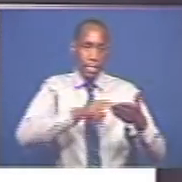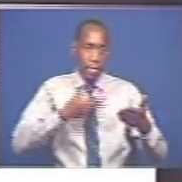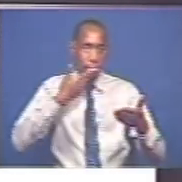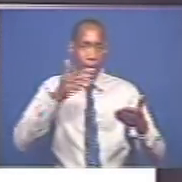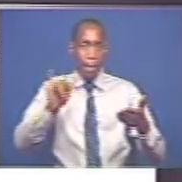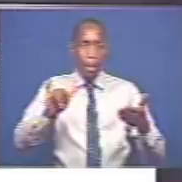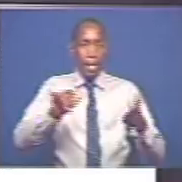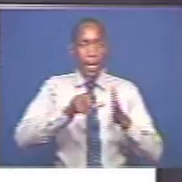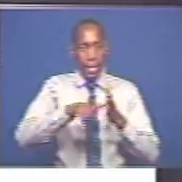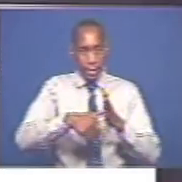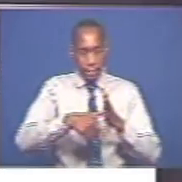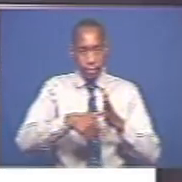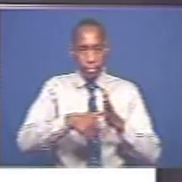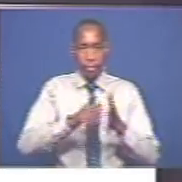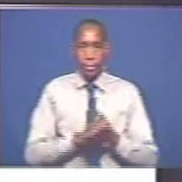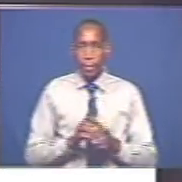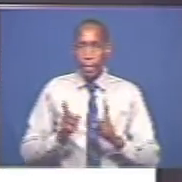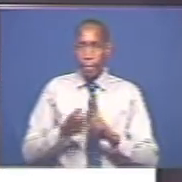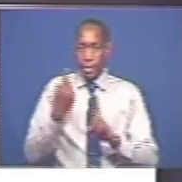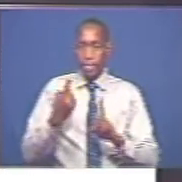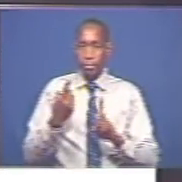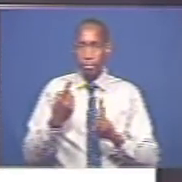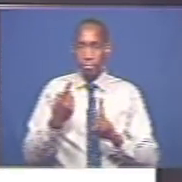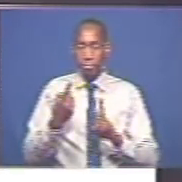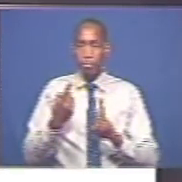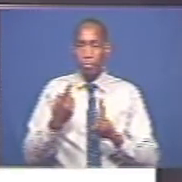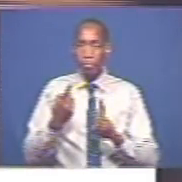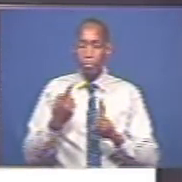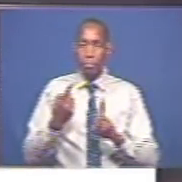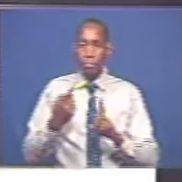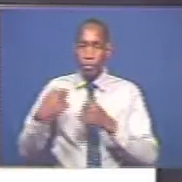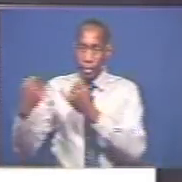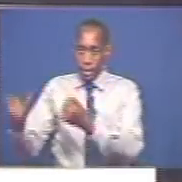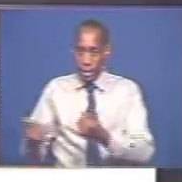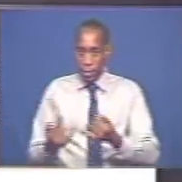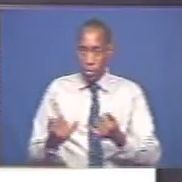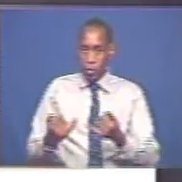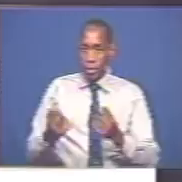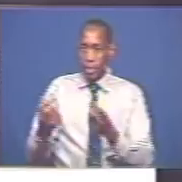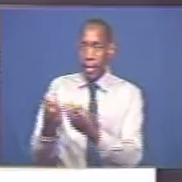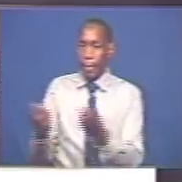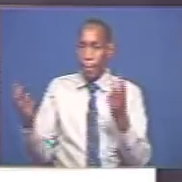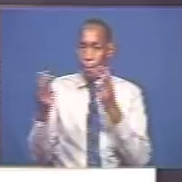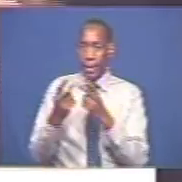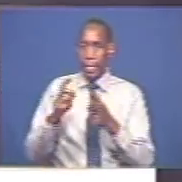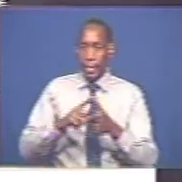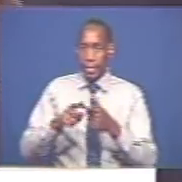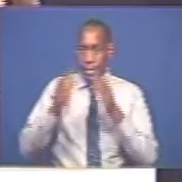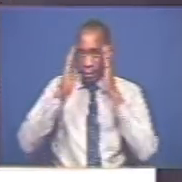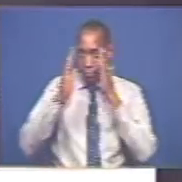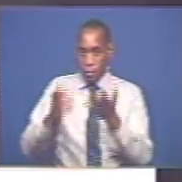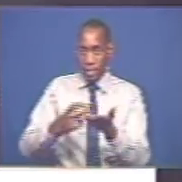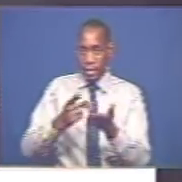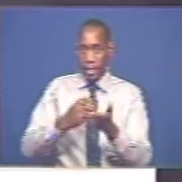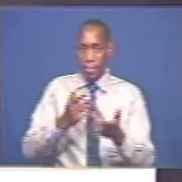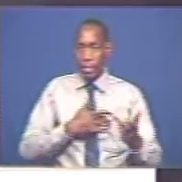in the course of this conversation. But first of all, let's just introduce the panel, and then we can focus on the statistics